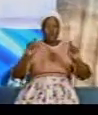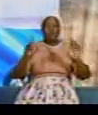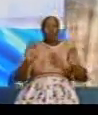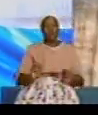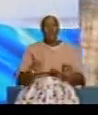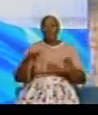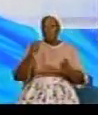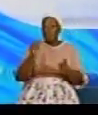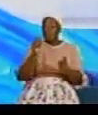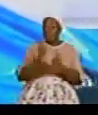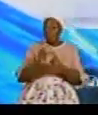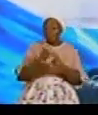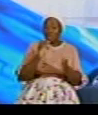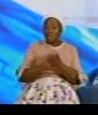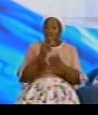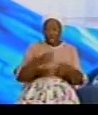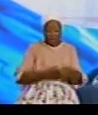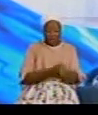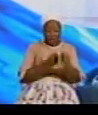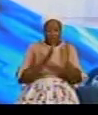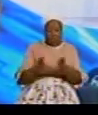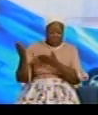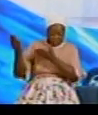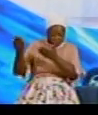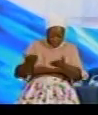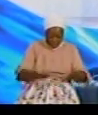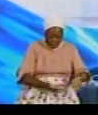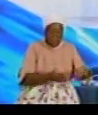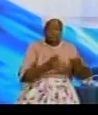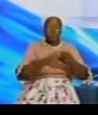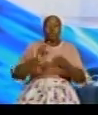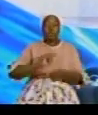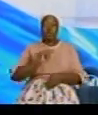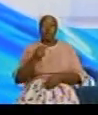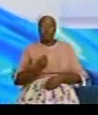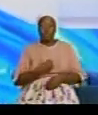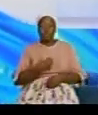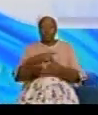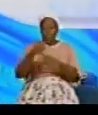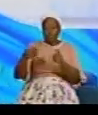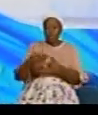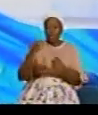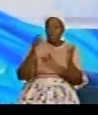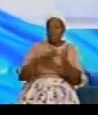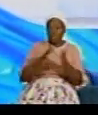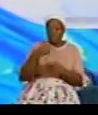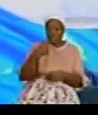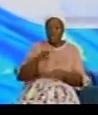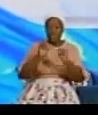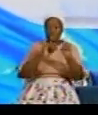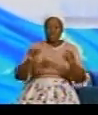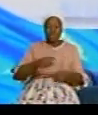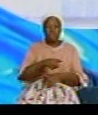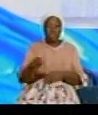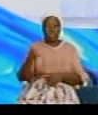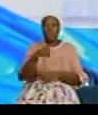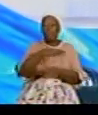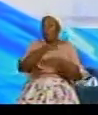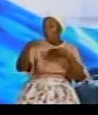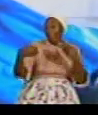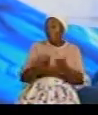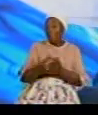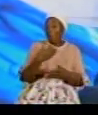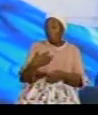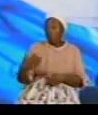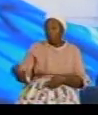word that the apostles brought to us when Jesus said, teaching them all